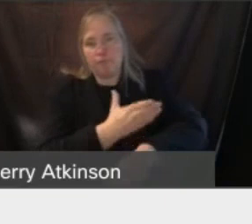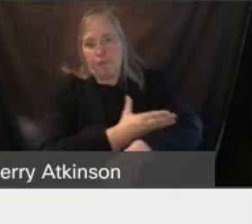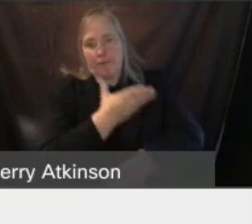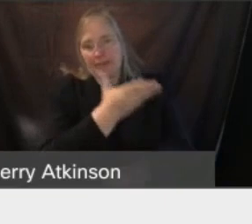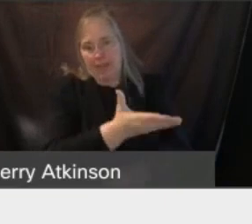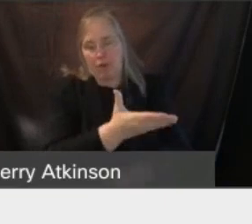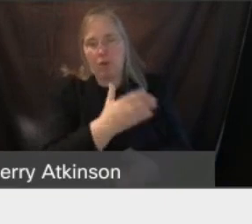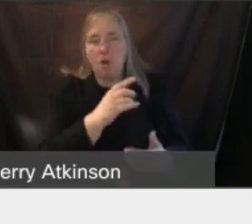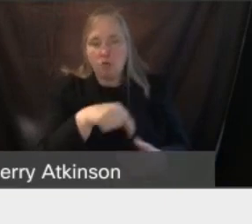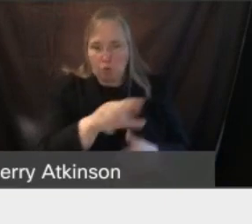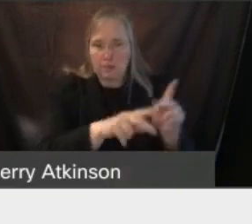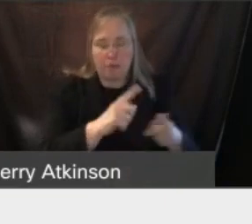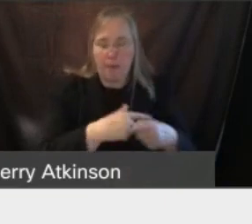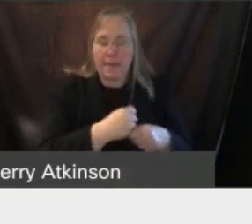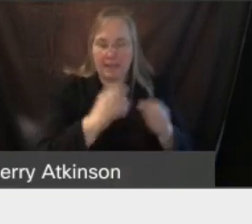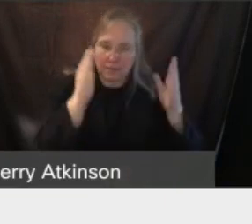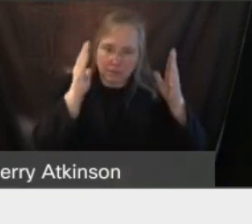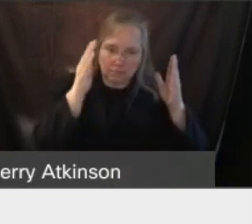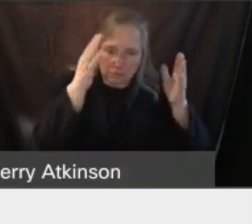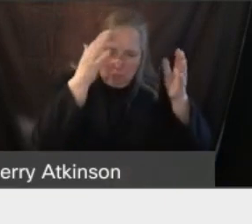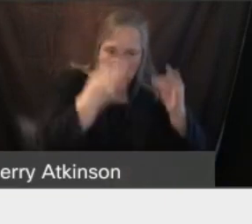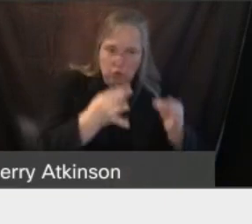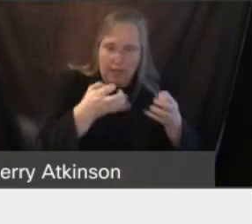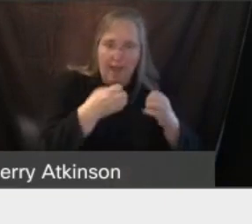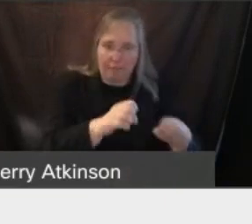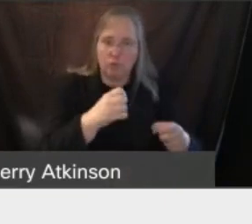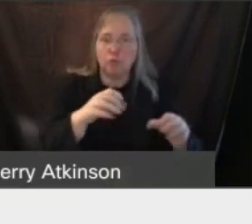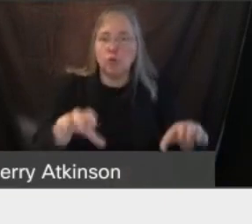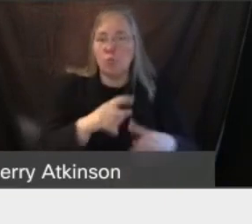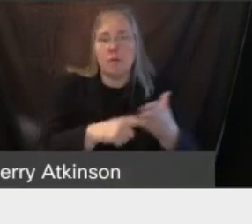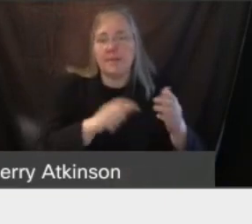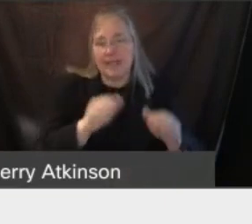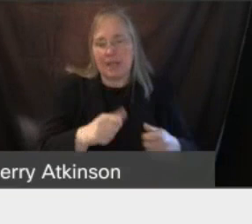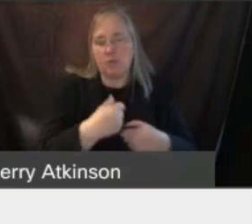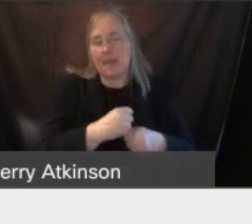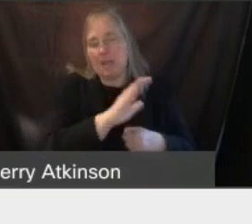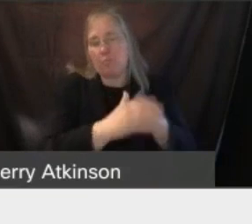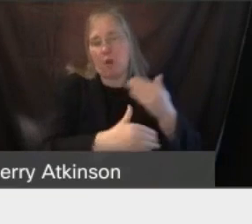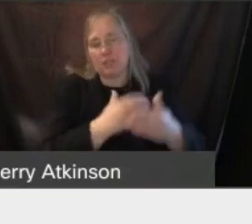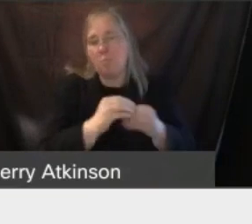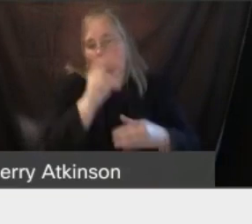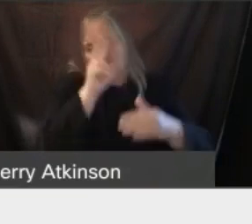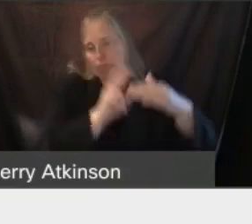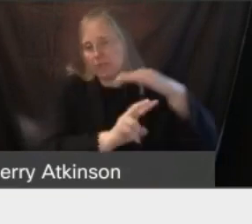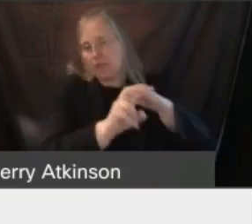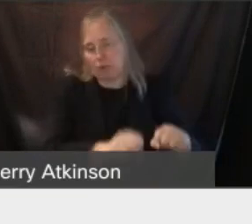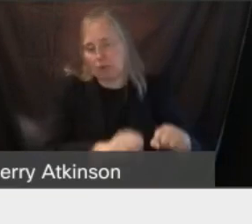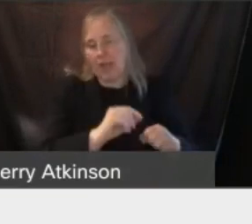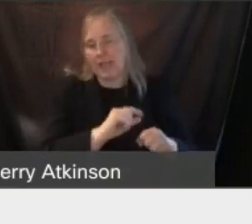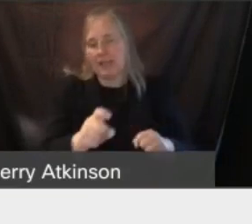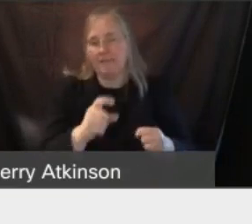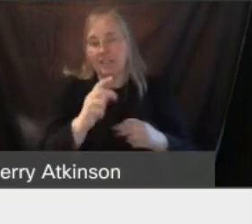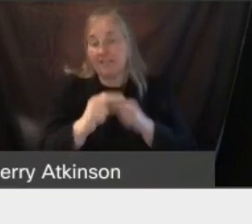a concerted effort to do what they can to make that process more predictable and to give developers options